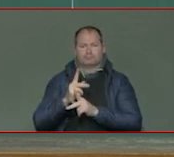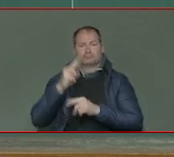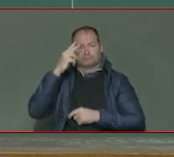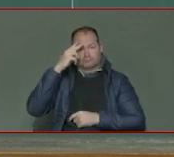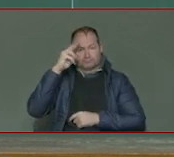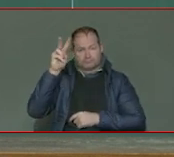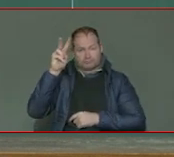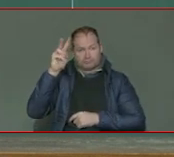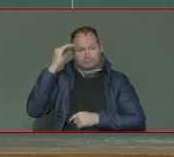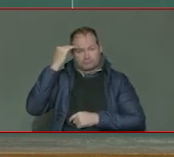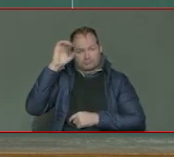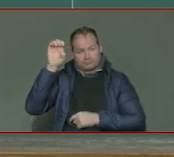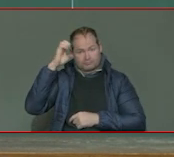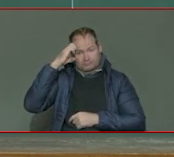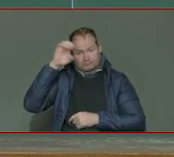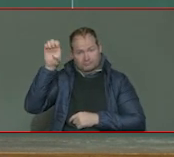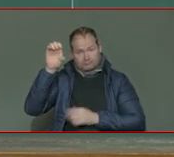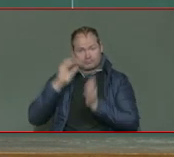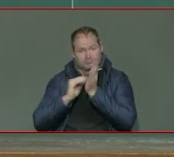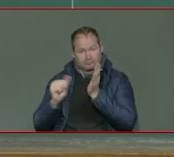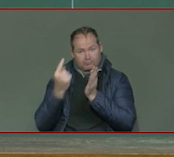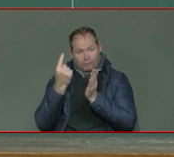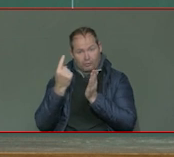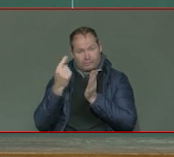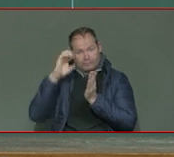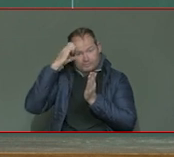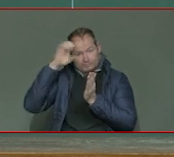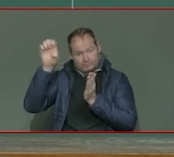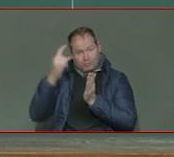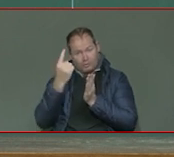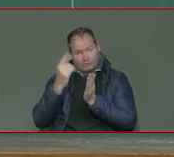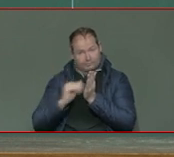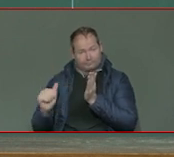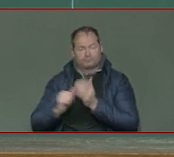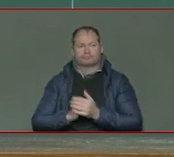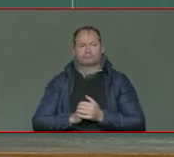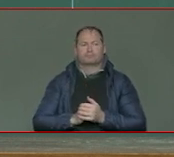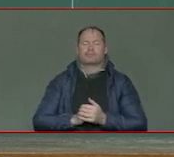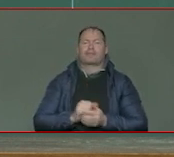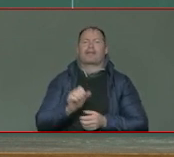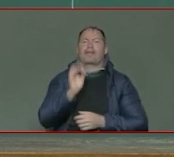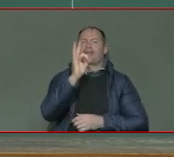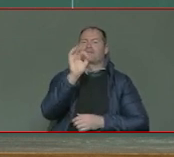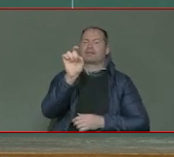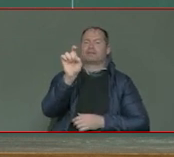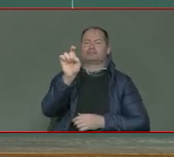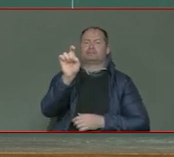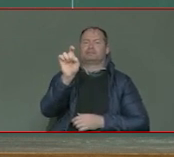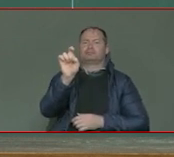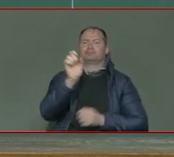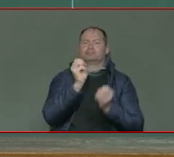is the rule. That is the rule that I need to apply if I want to differentiate. Fx is an